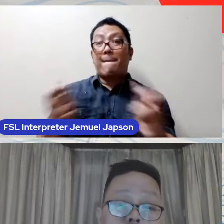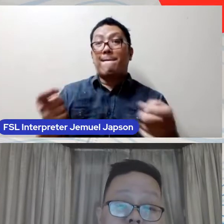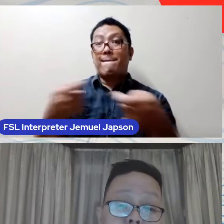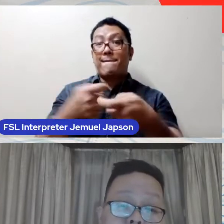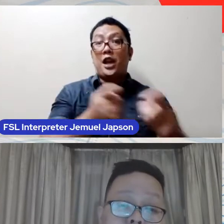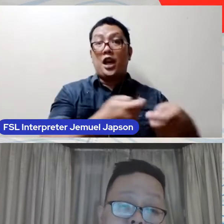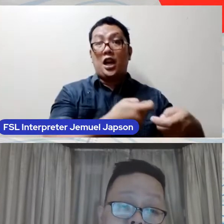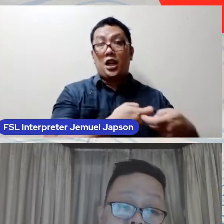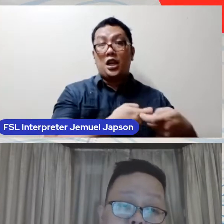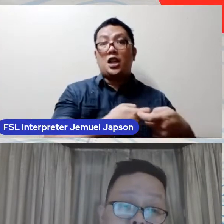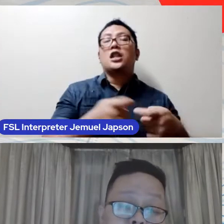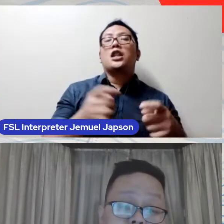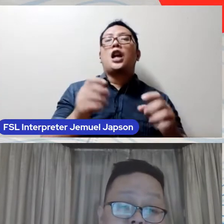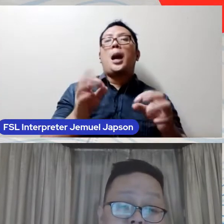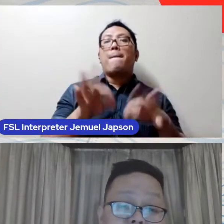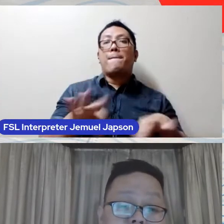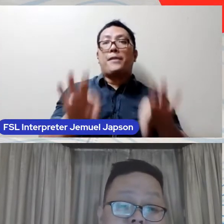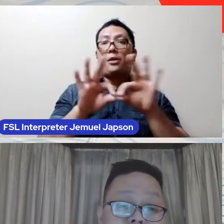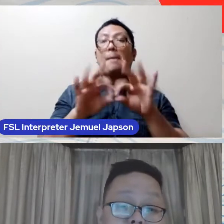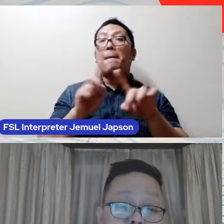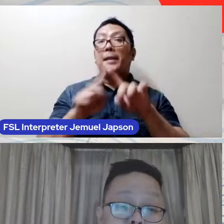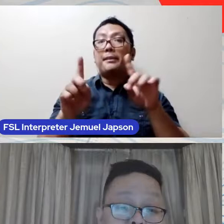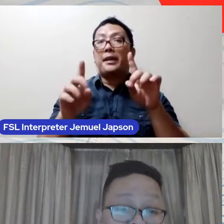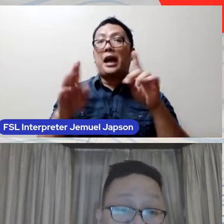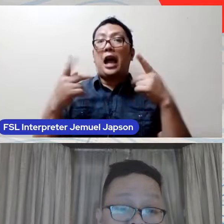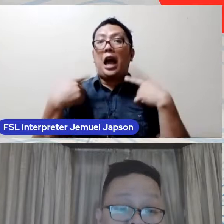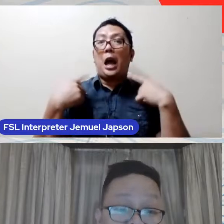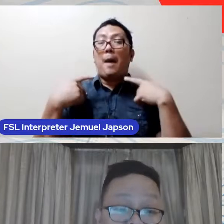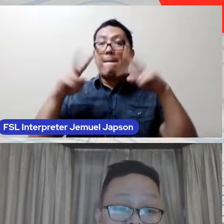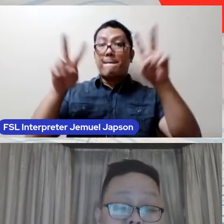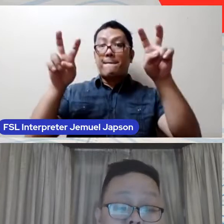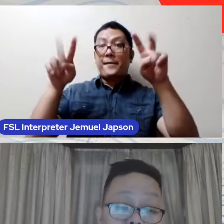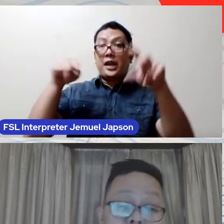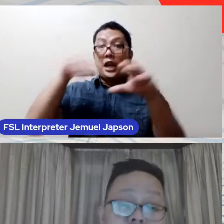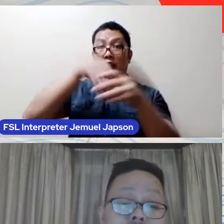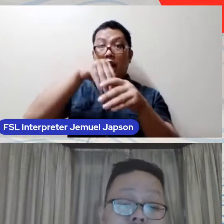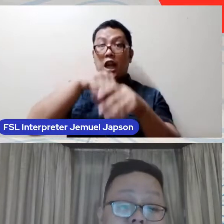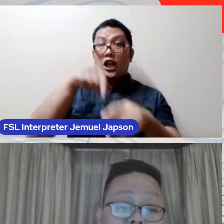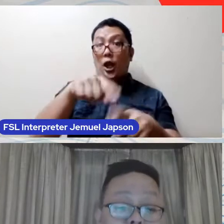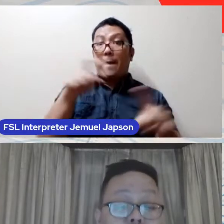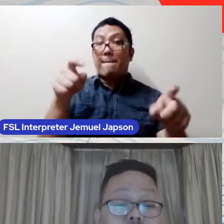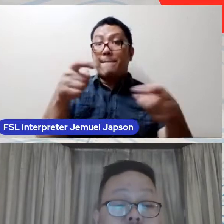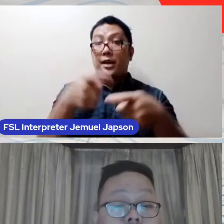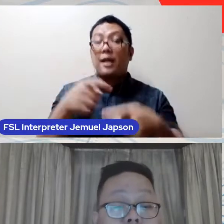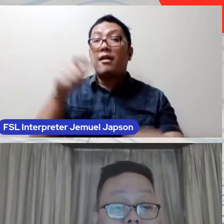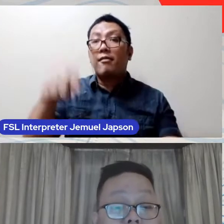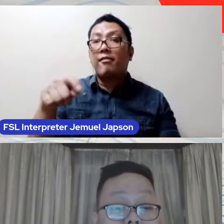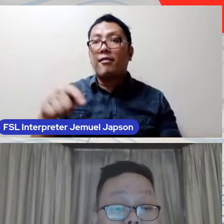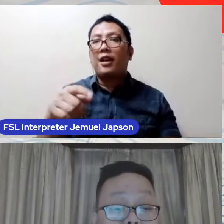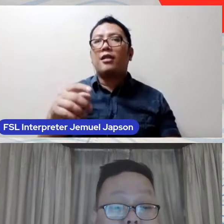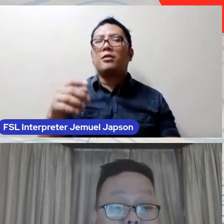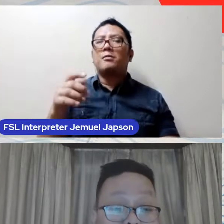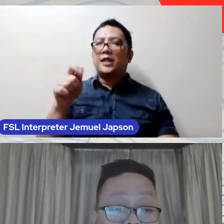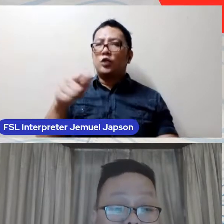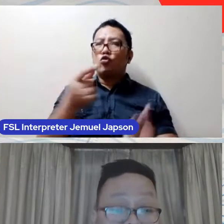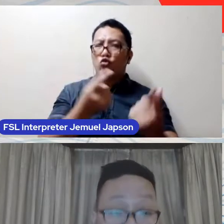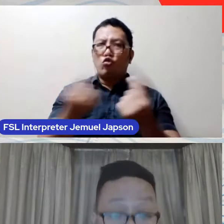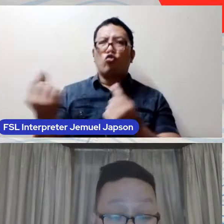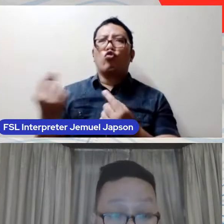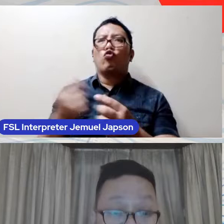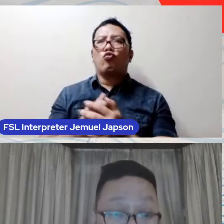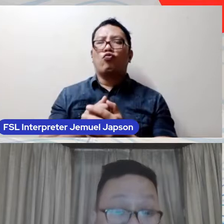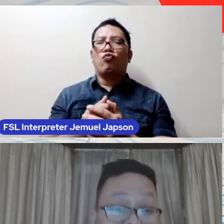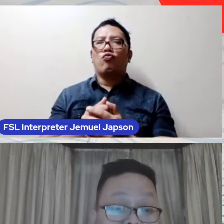But kapag may issues na attendant dun sa box, yun, kailangan niyang i-overcome kaagad. So,